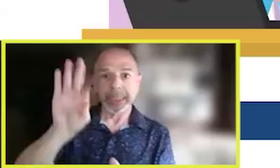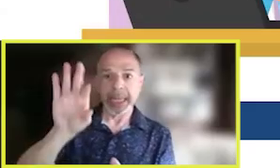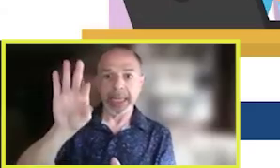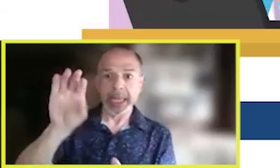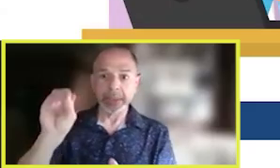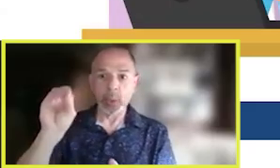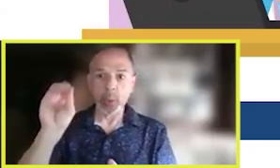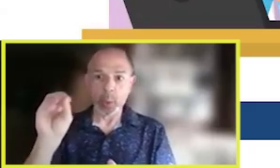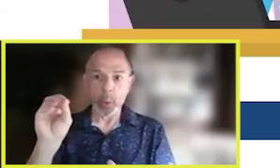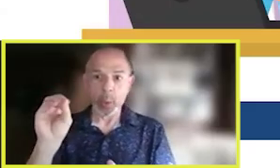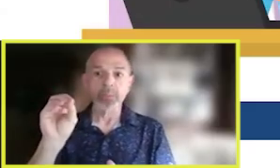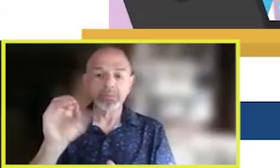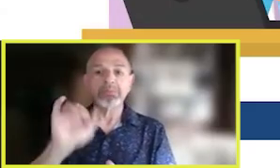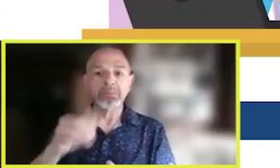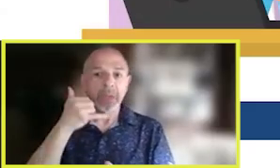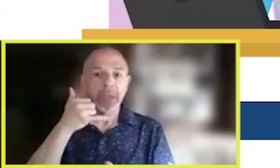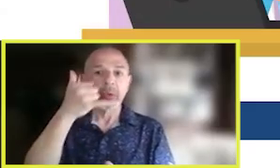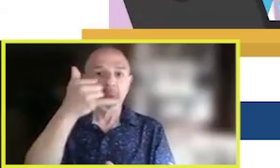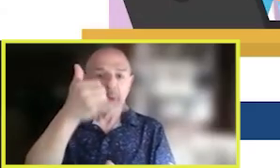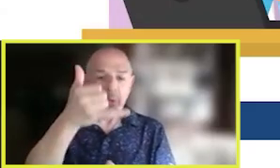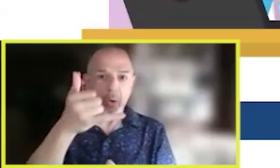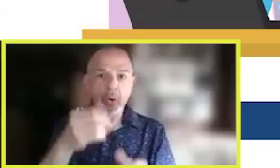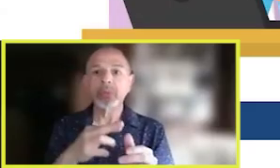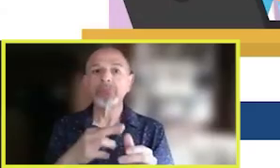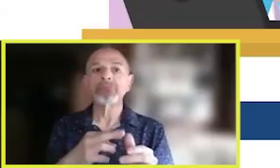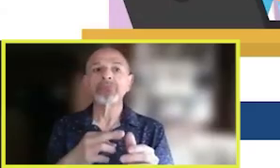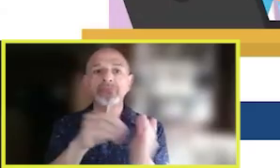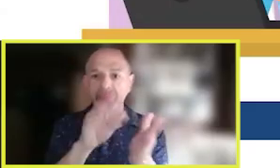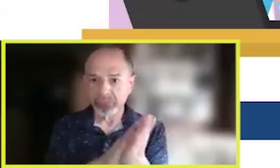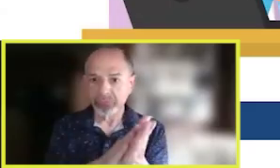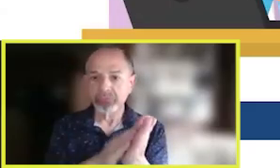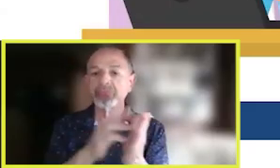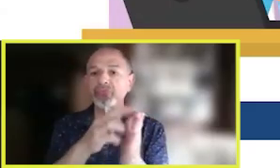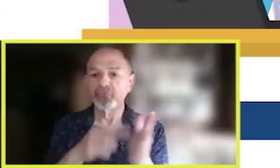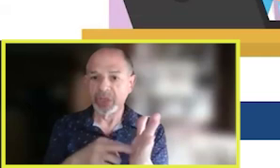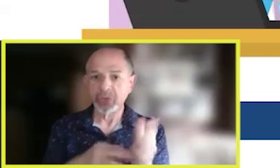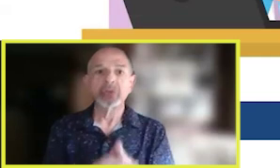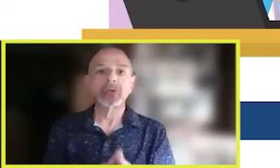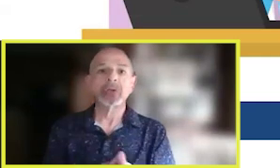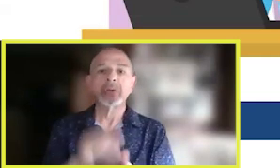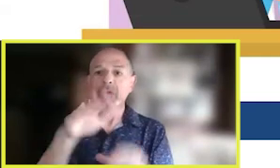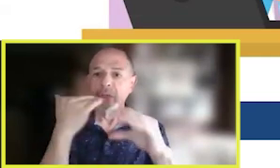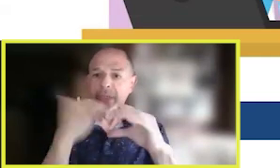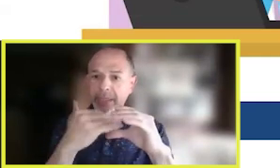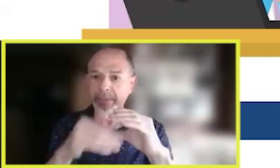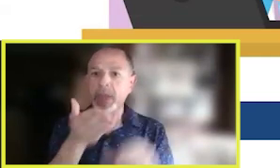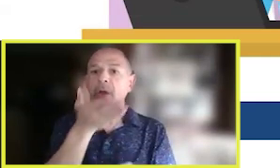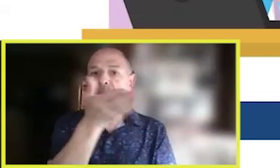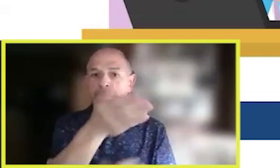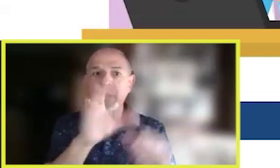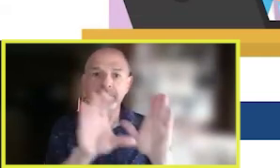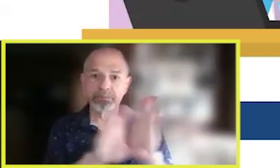206-406-9900. So you can call to register or you can email, and her email address is Jennifer,